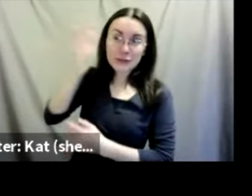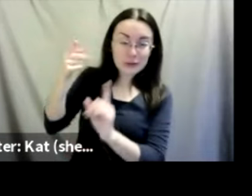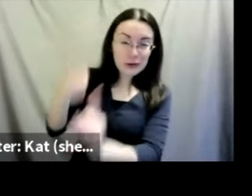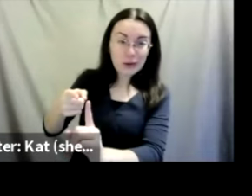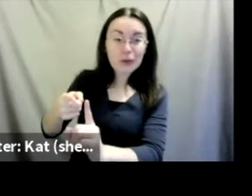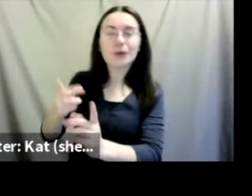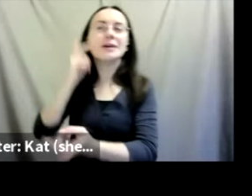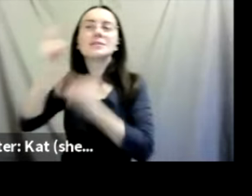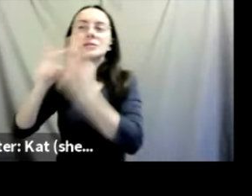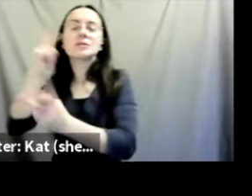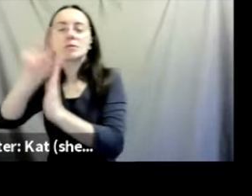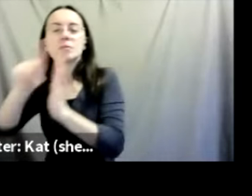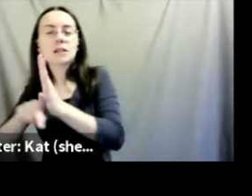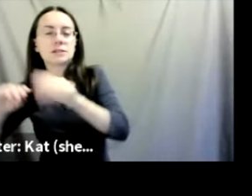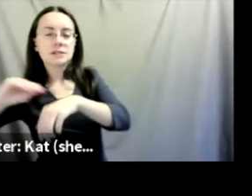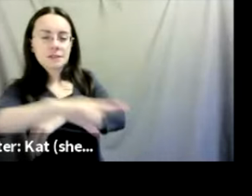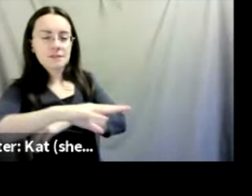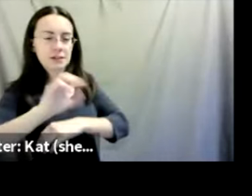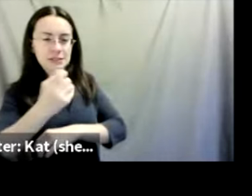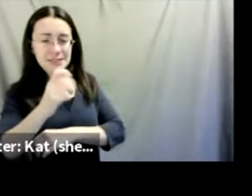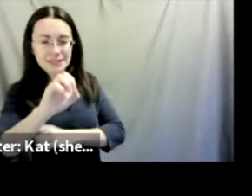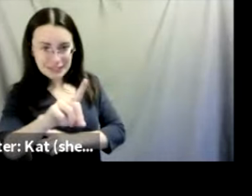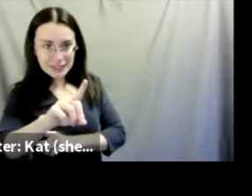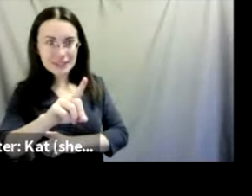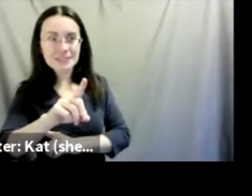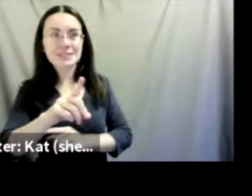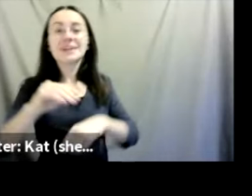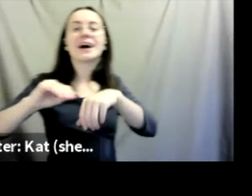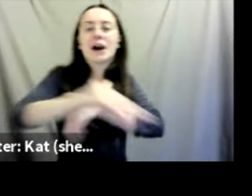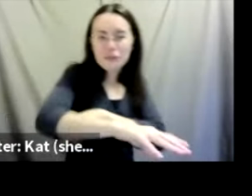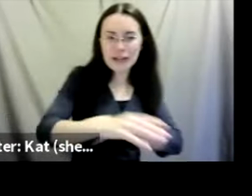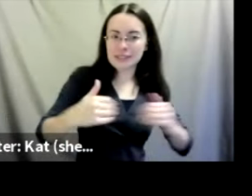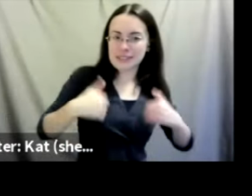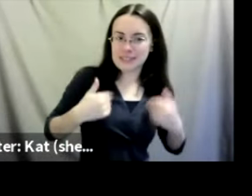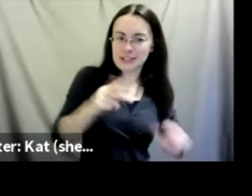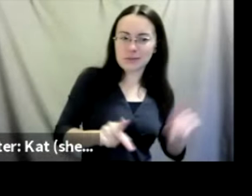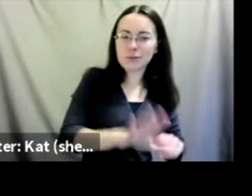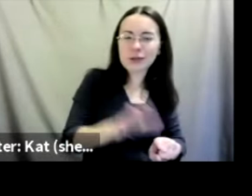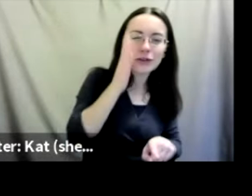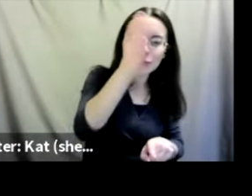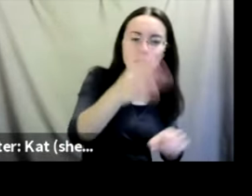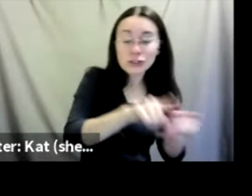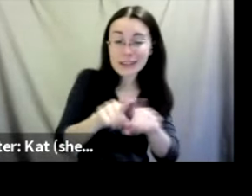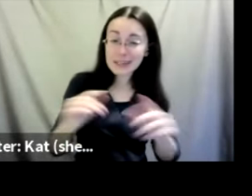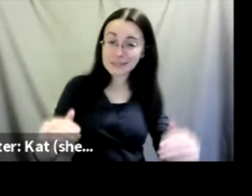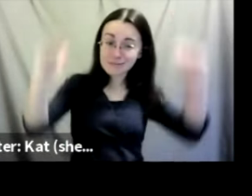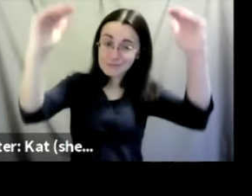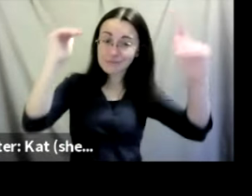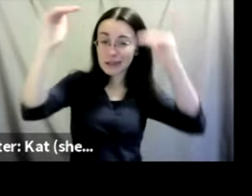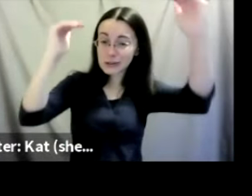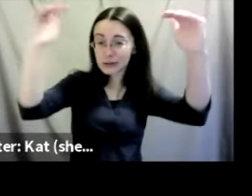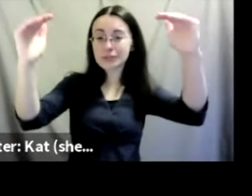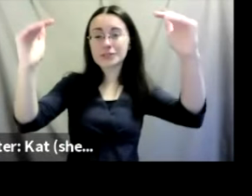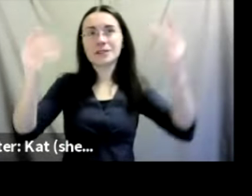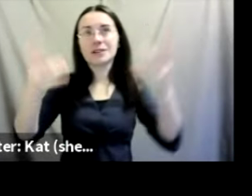affecting our sexual education, which is affecting our futures as adults, is really interesting to me. And it really has me thinking more about it and the